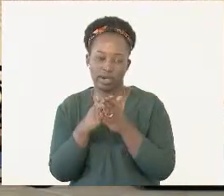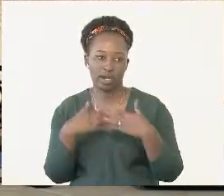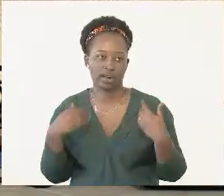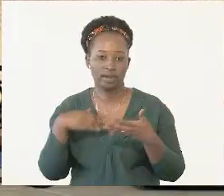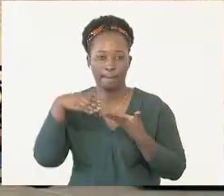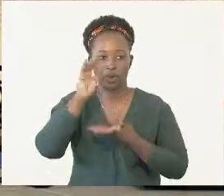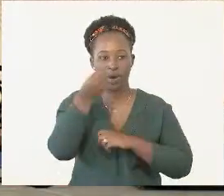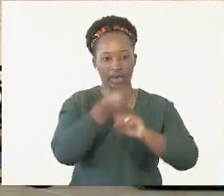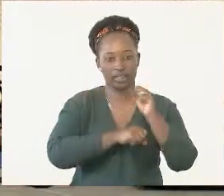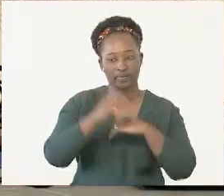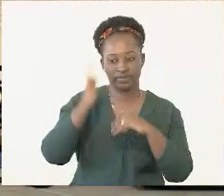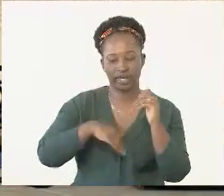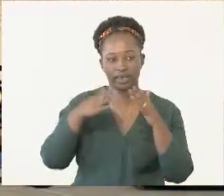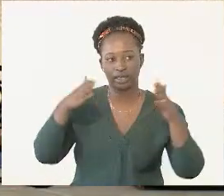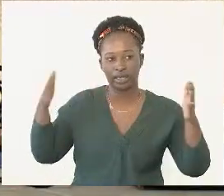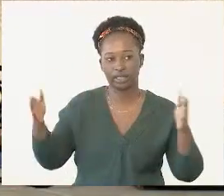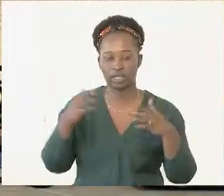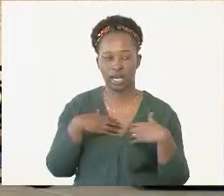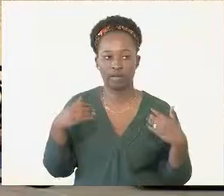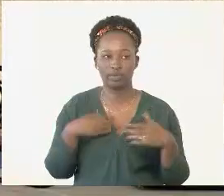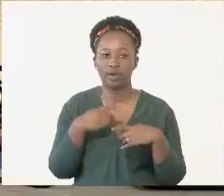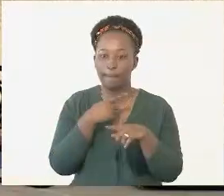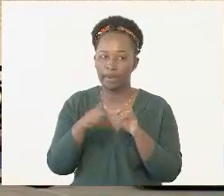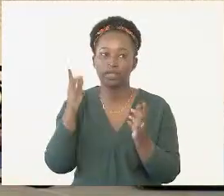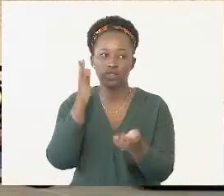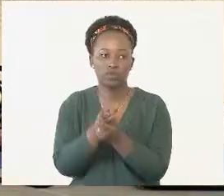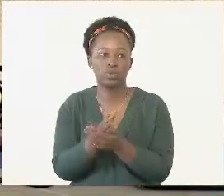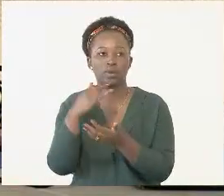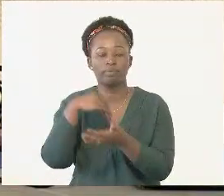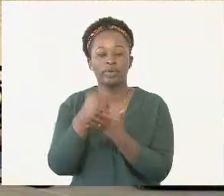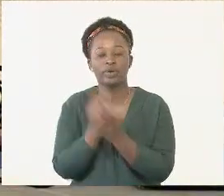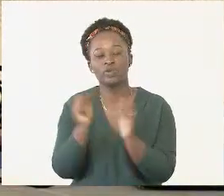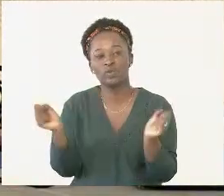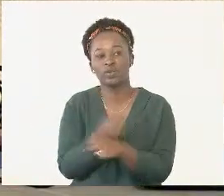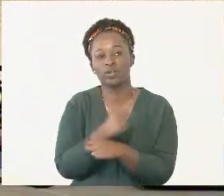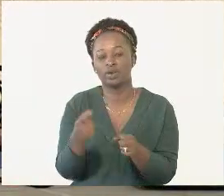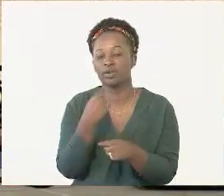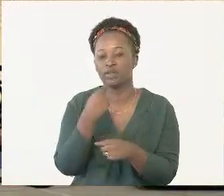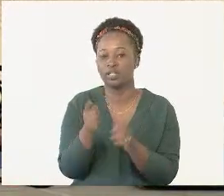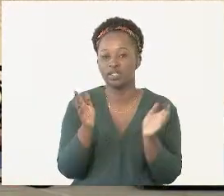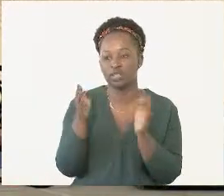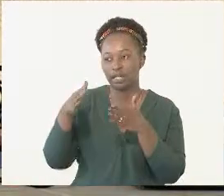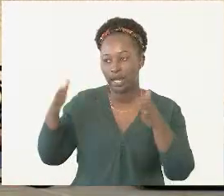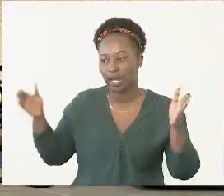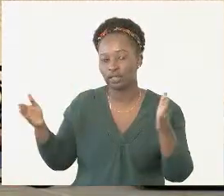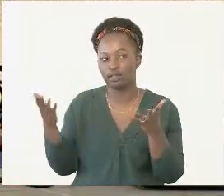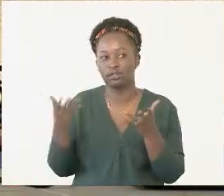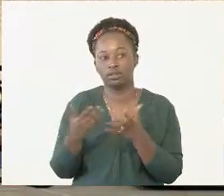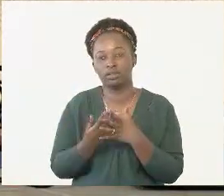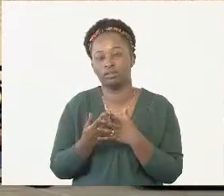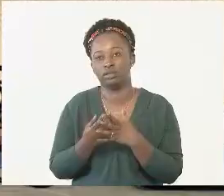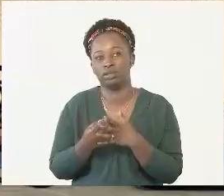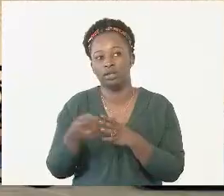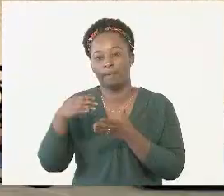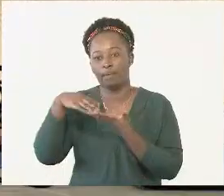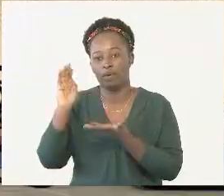active than large animals, but I don't think that it is true, because you can't say that a rat is more active than a cheetah. So